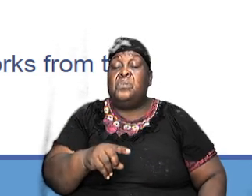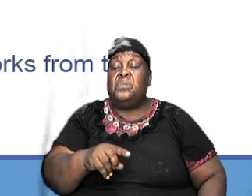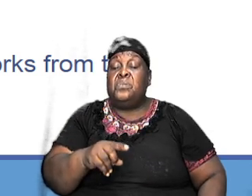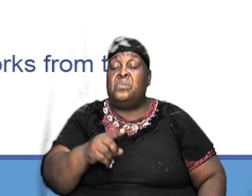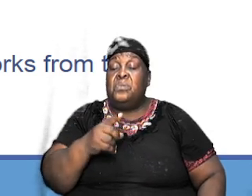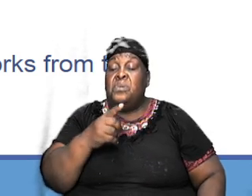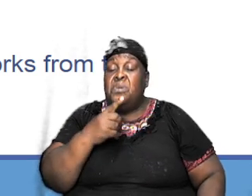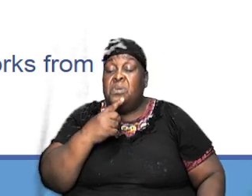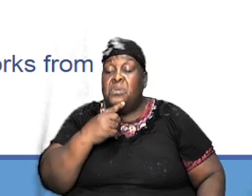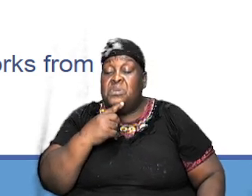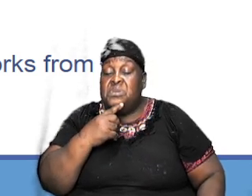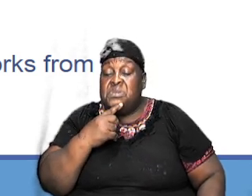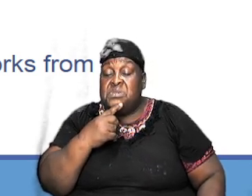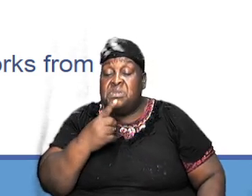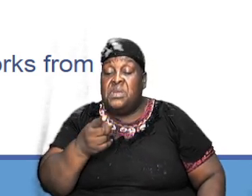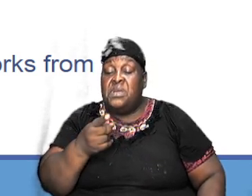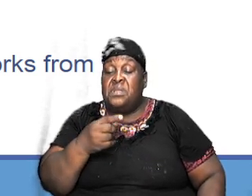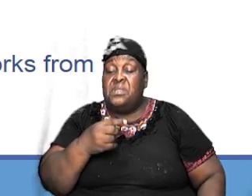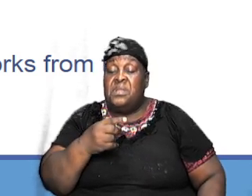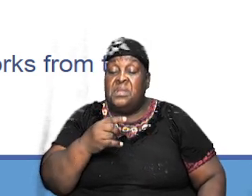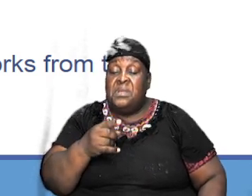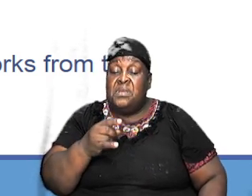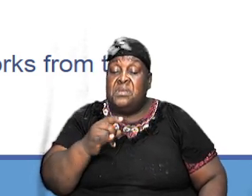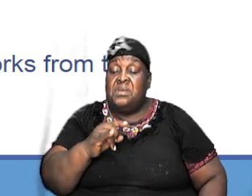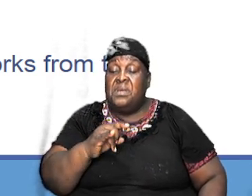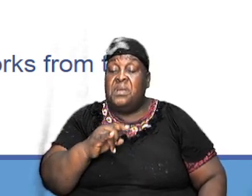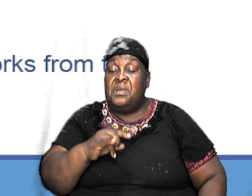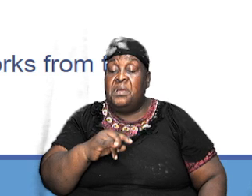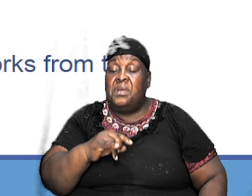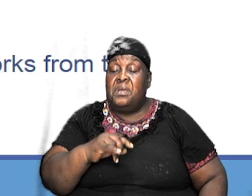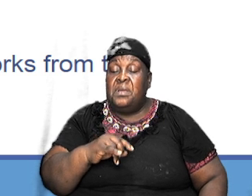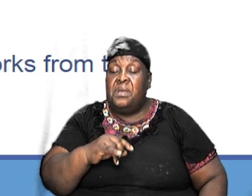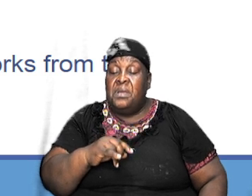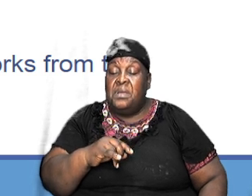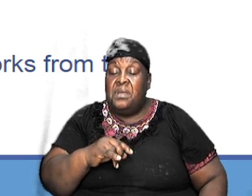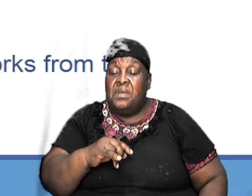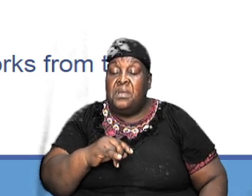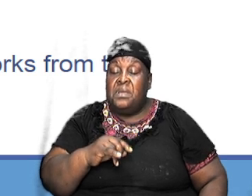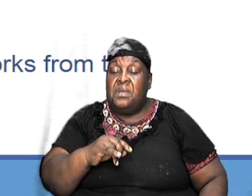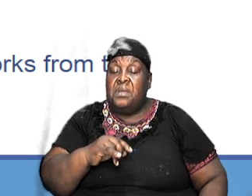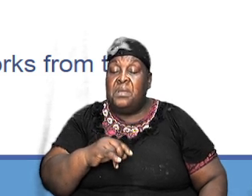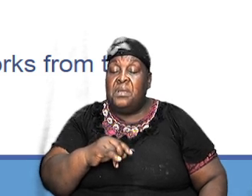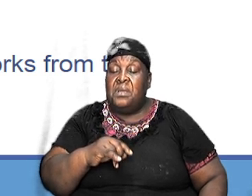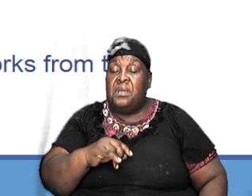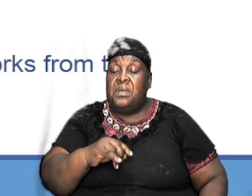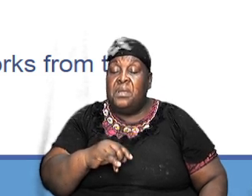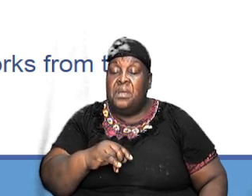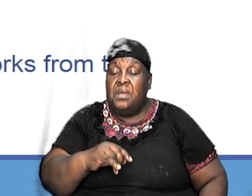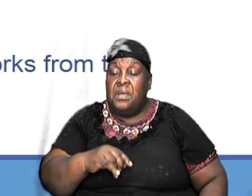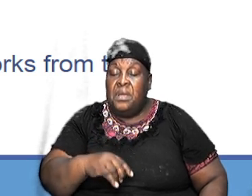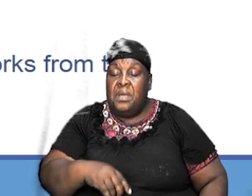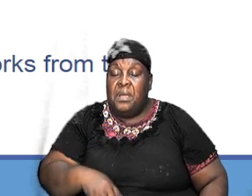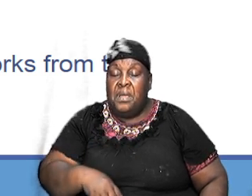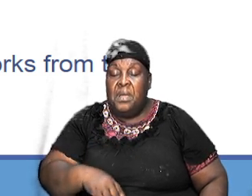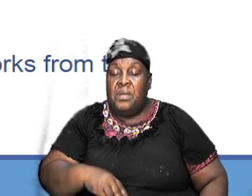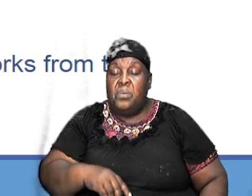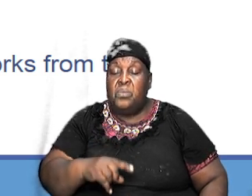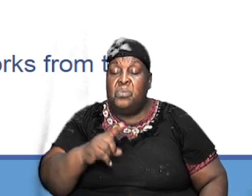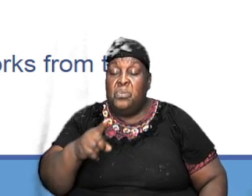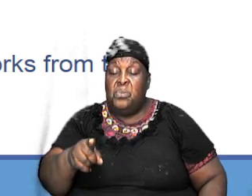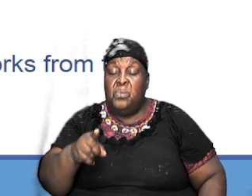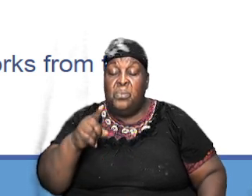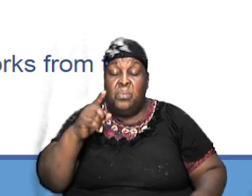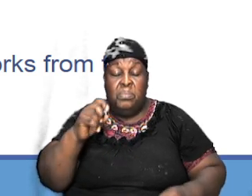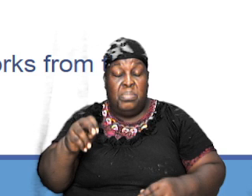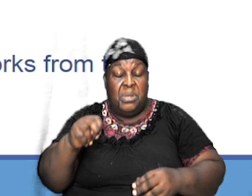that he is God. And that's again, they took up stone to stone him and then tell him why. They said, you being a